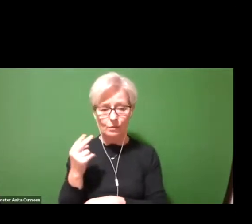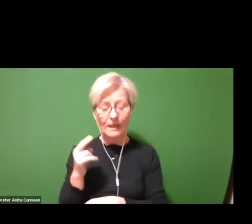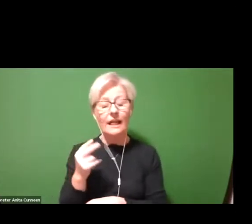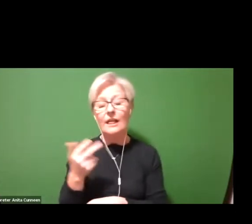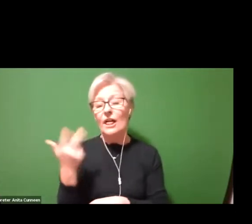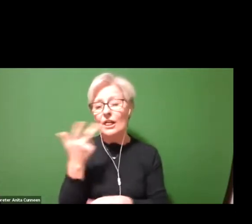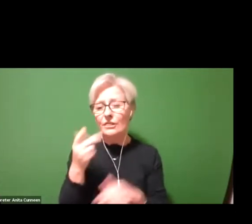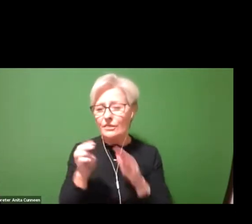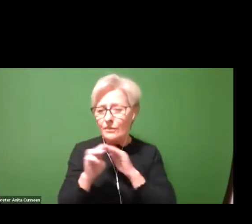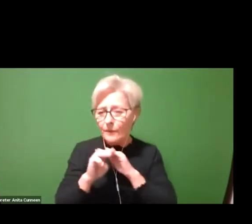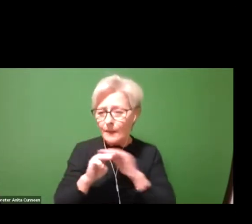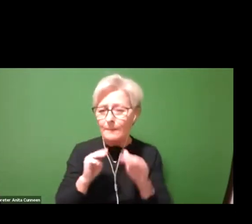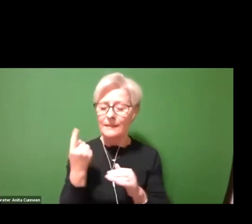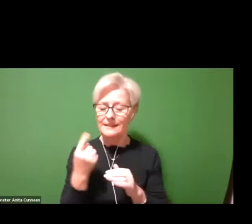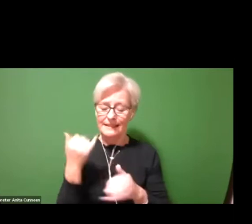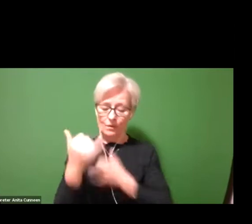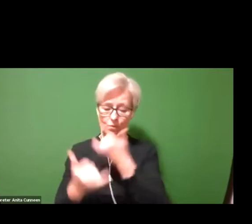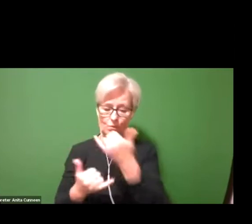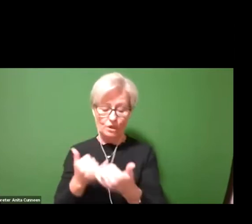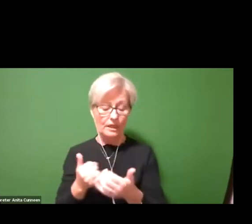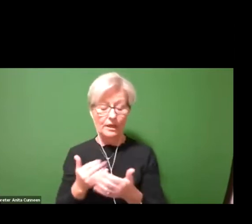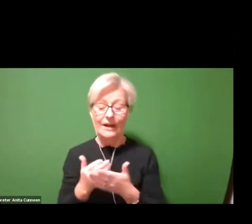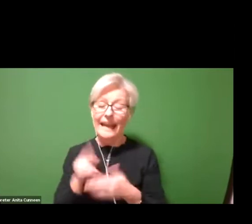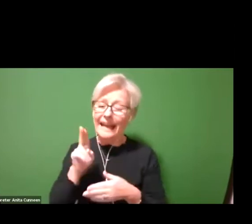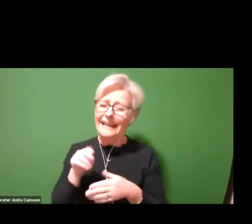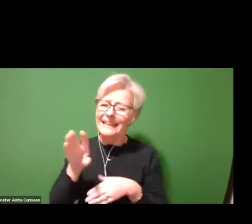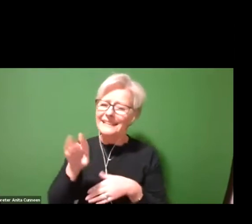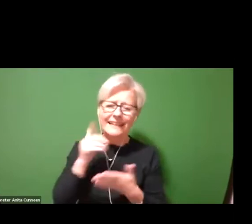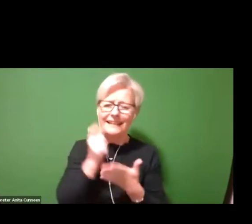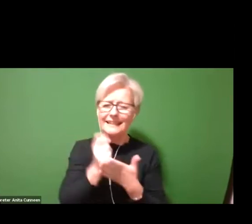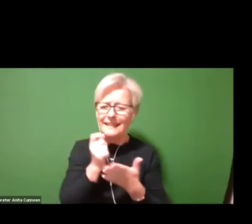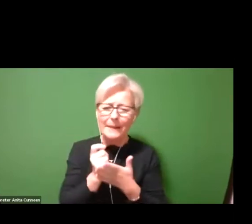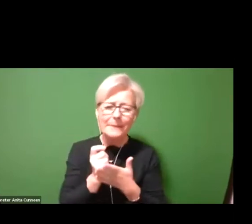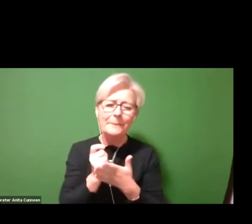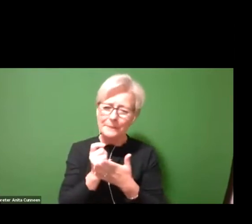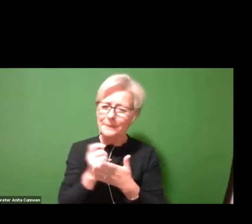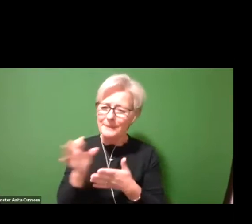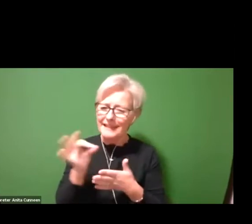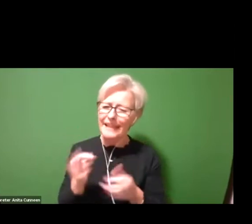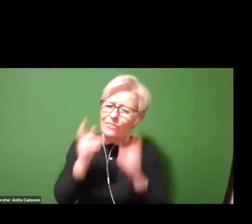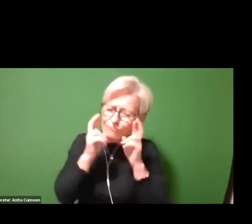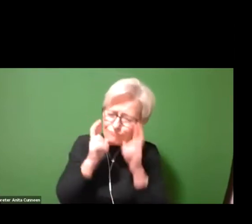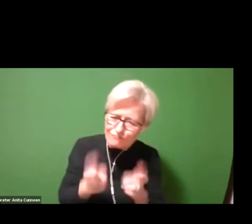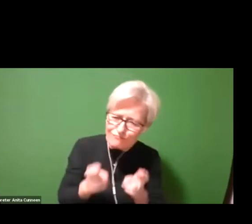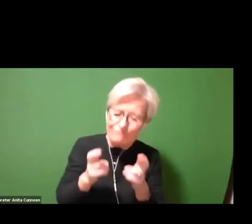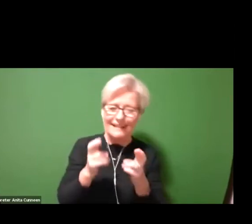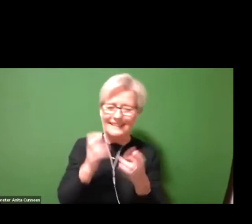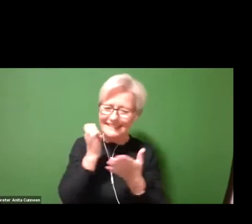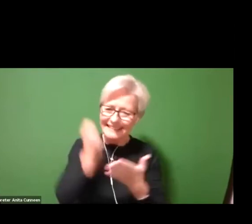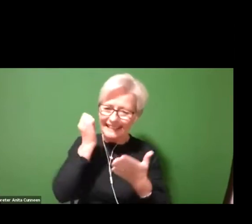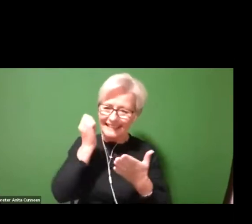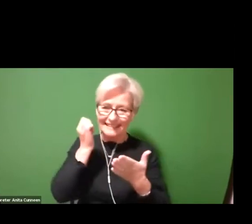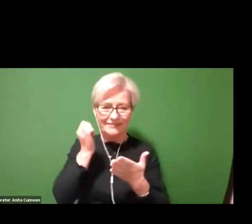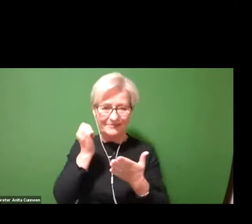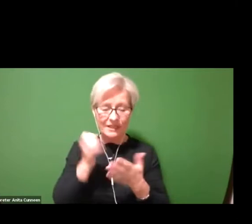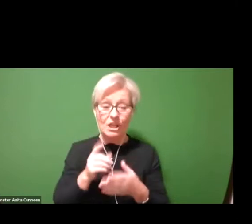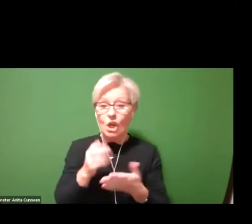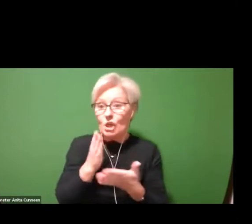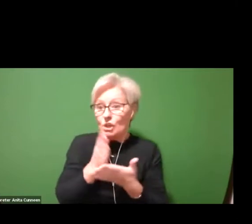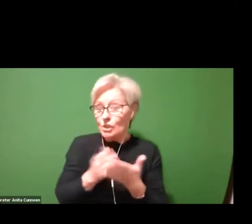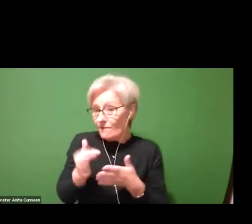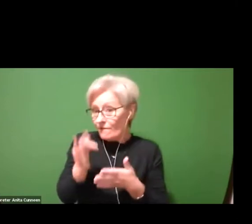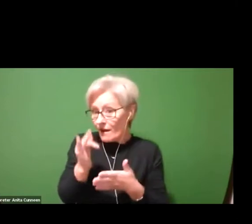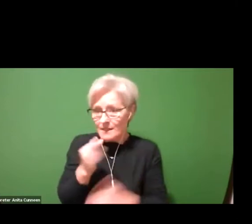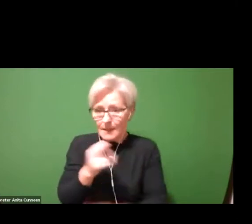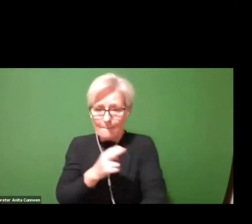can often take time to notice an improvement, and for some women it can take a few adjustments to get the right regime. For example, some women would find that a patch works better than a